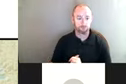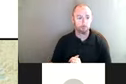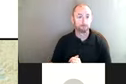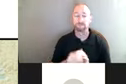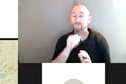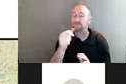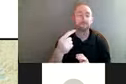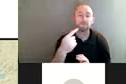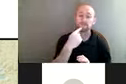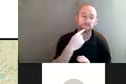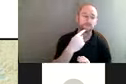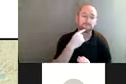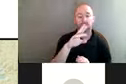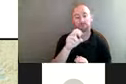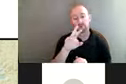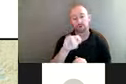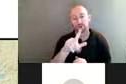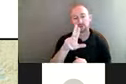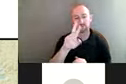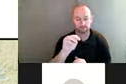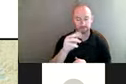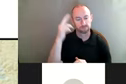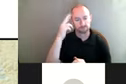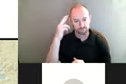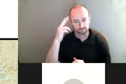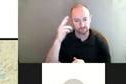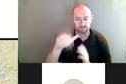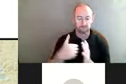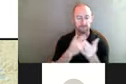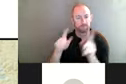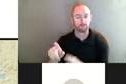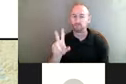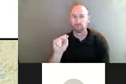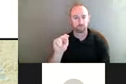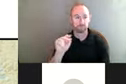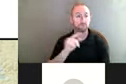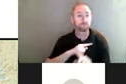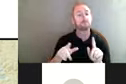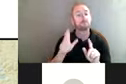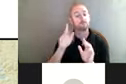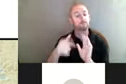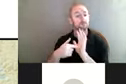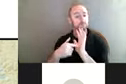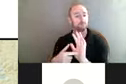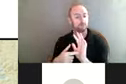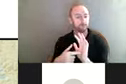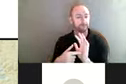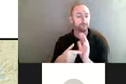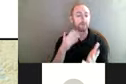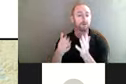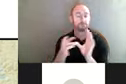intended to say, oh, beryllium must be the reason all of this is happening. But what it does show us is that there may be